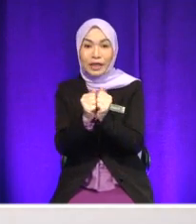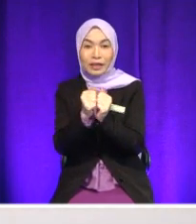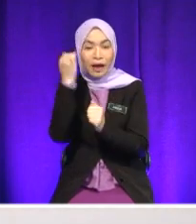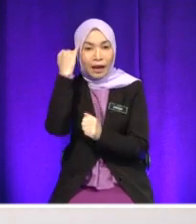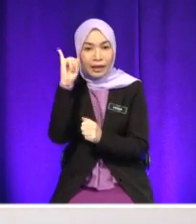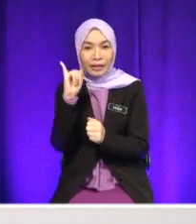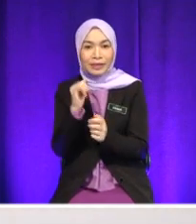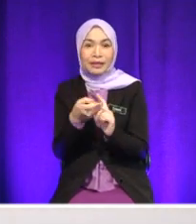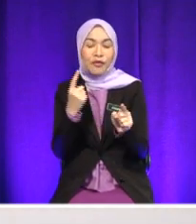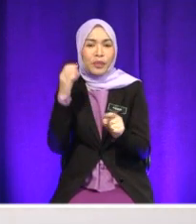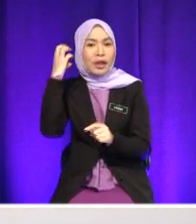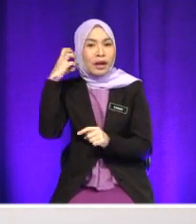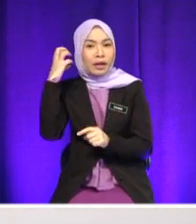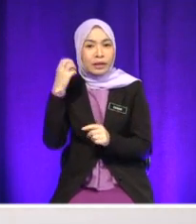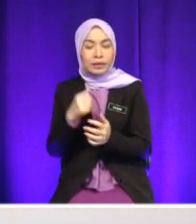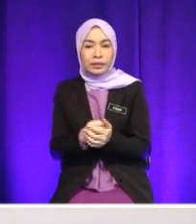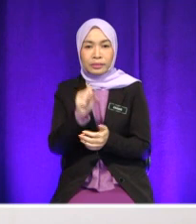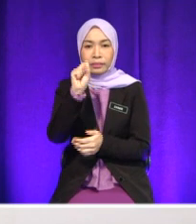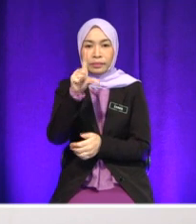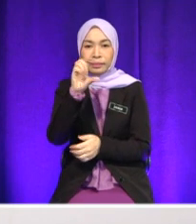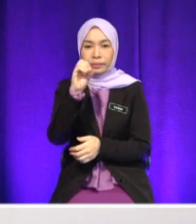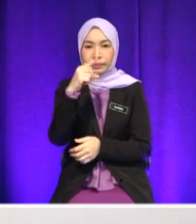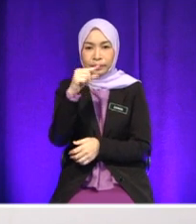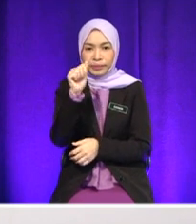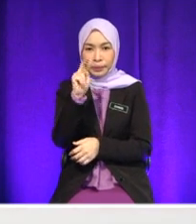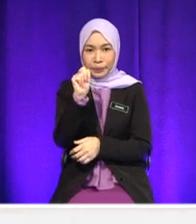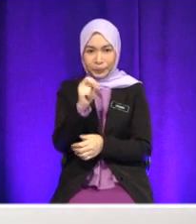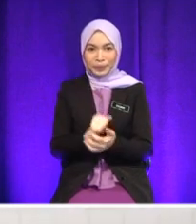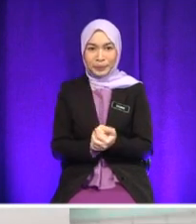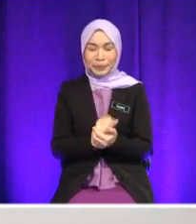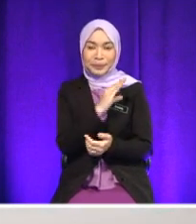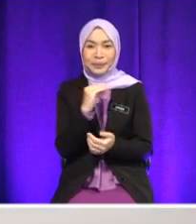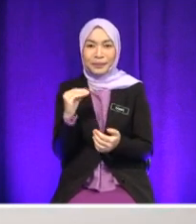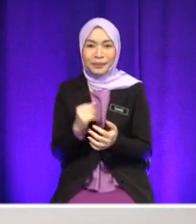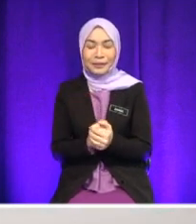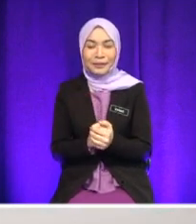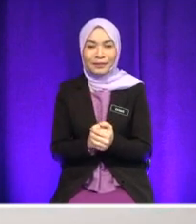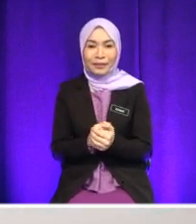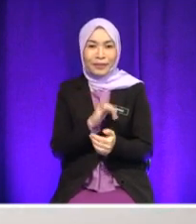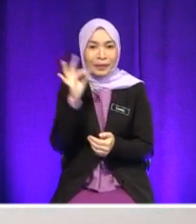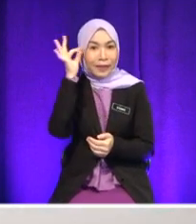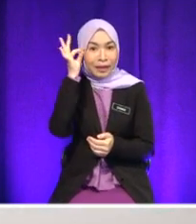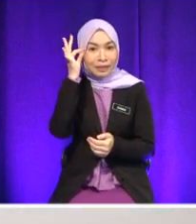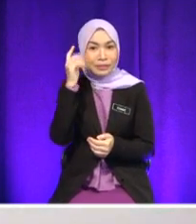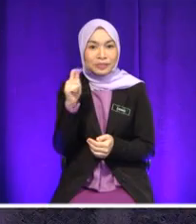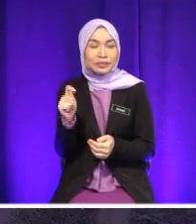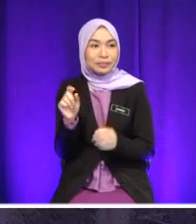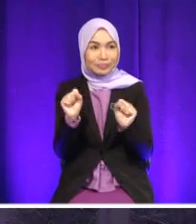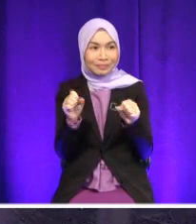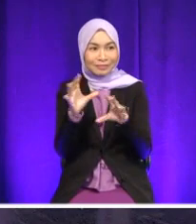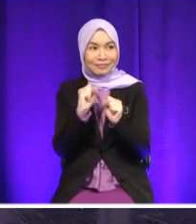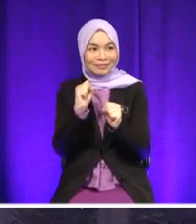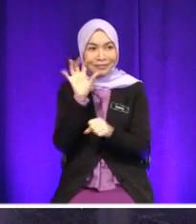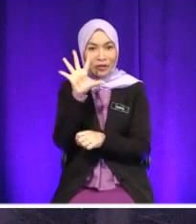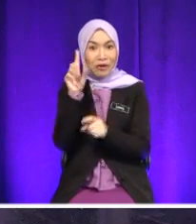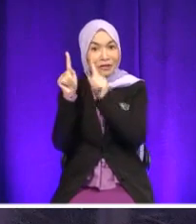radio, the brand washing slogan, right? Okay, so yeah, she did a great job. I think she can get 5 stars, right? Yep. Yeah, Well